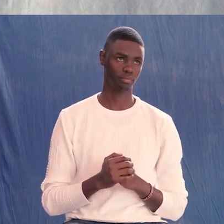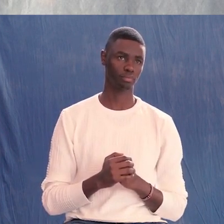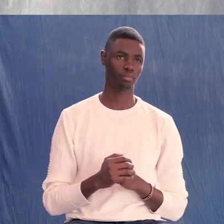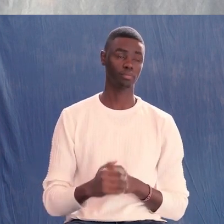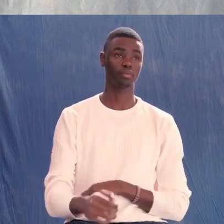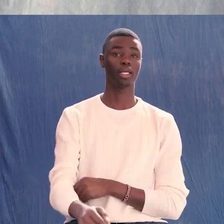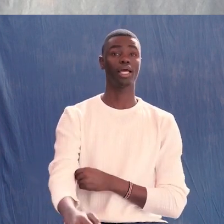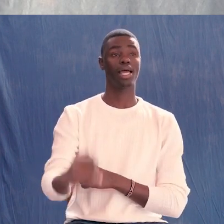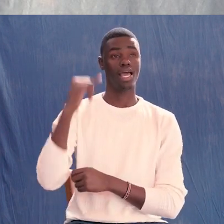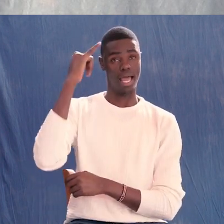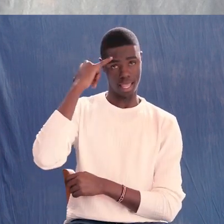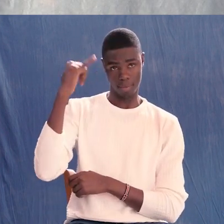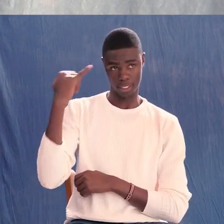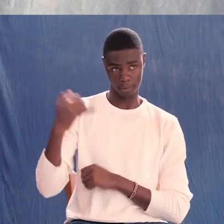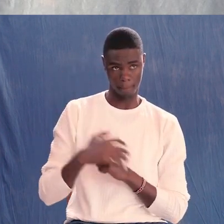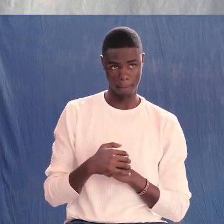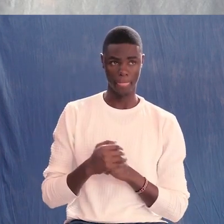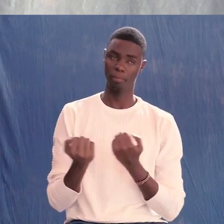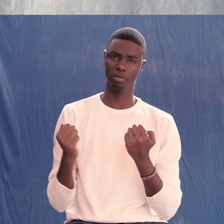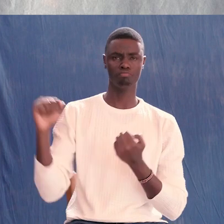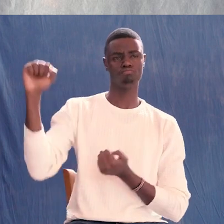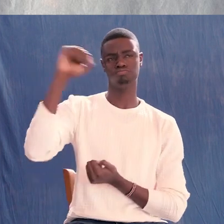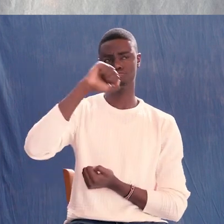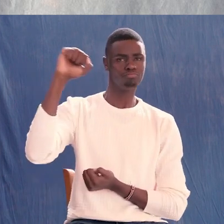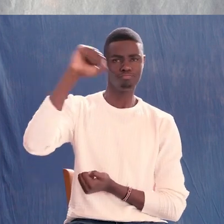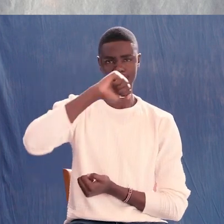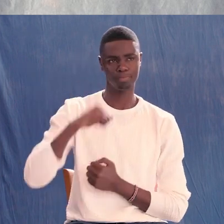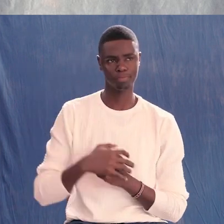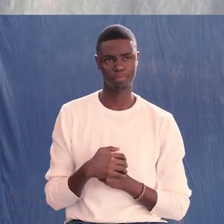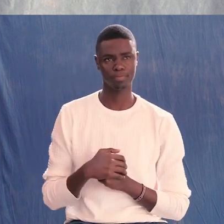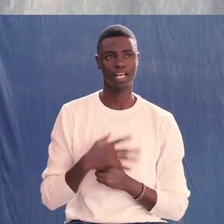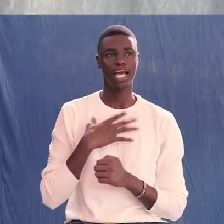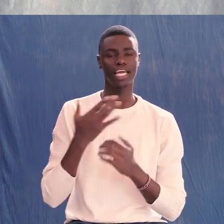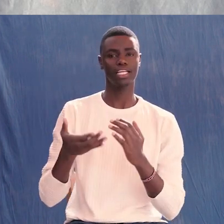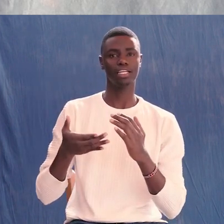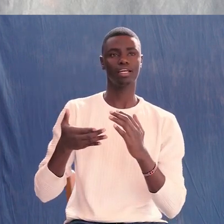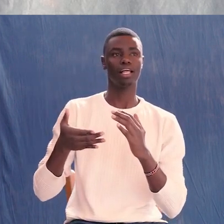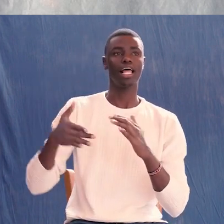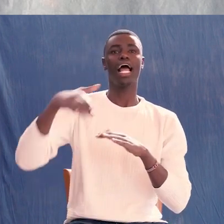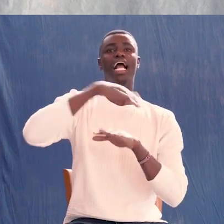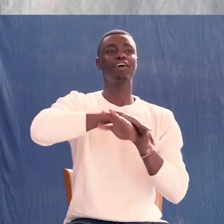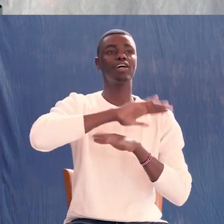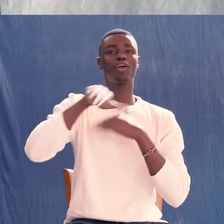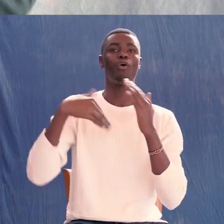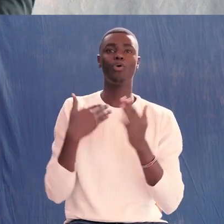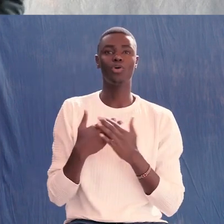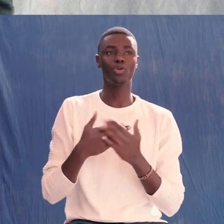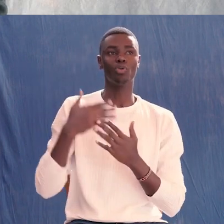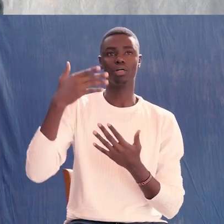Can you imagine driving a car and covering all your blind spots